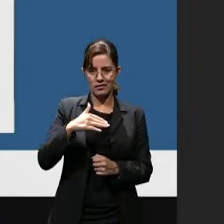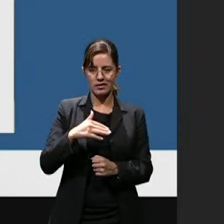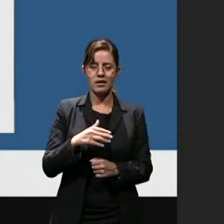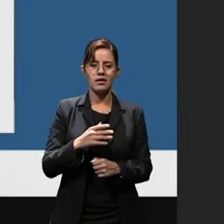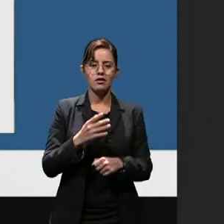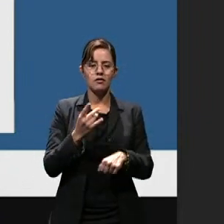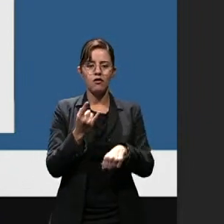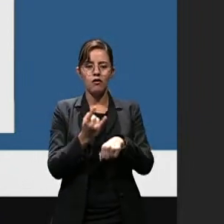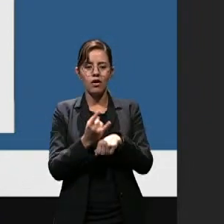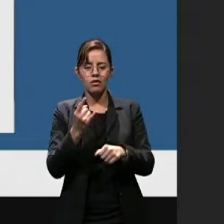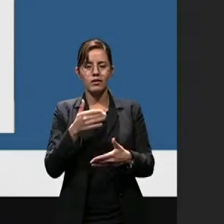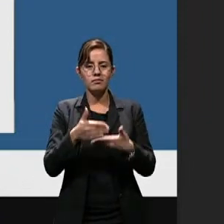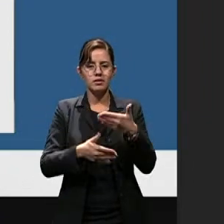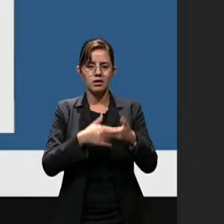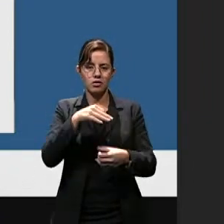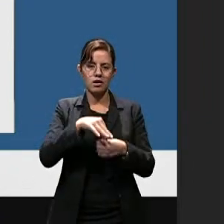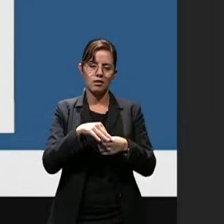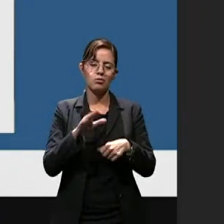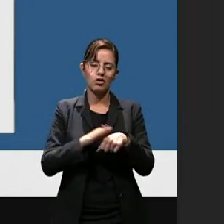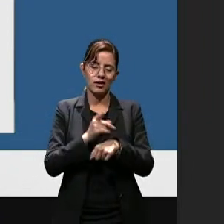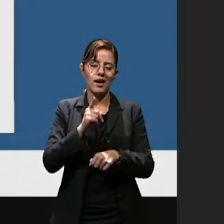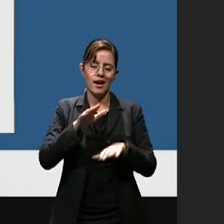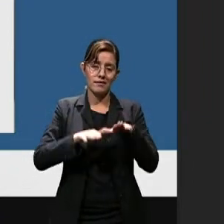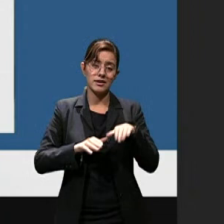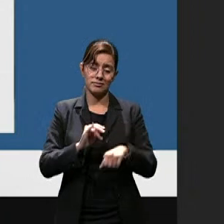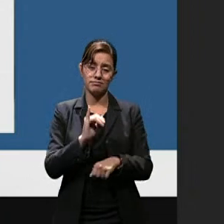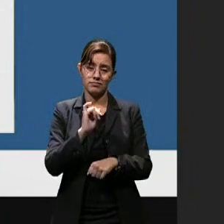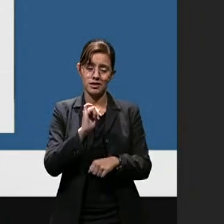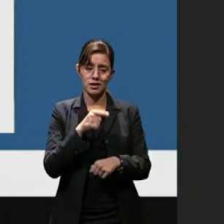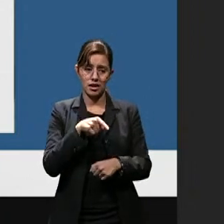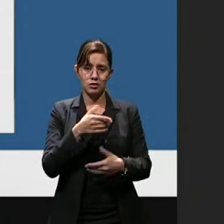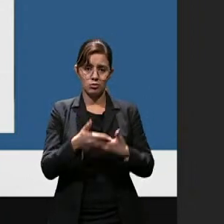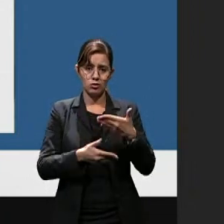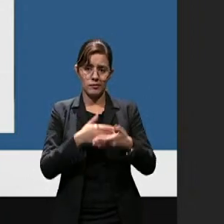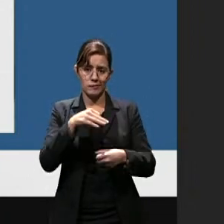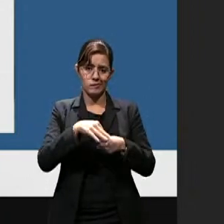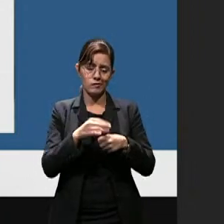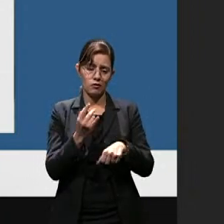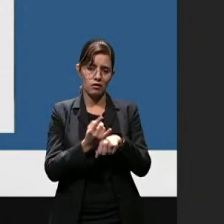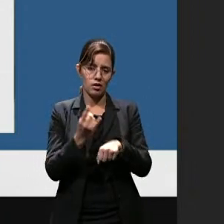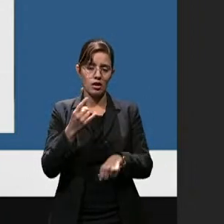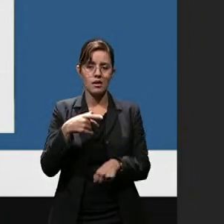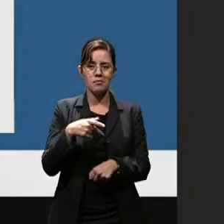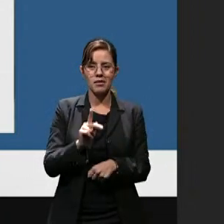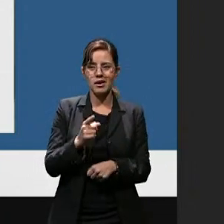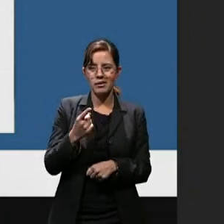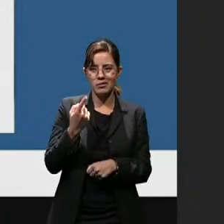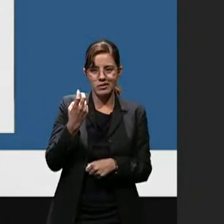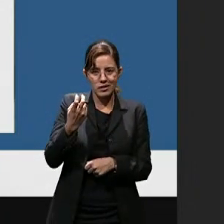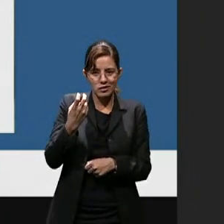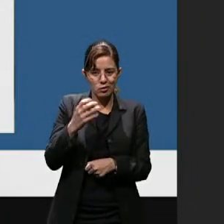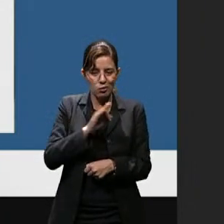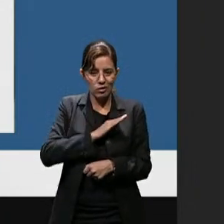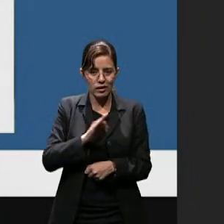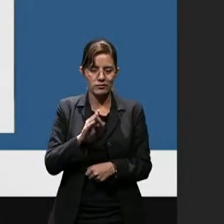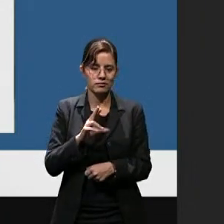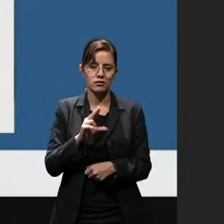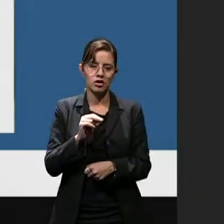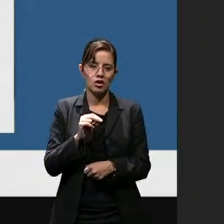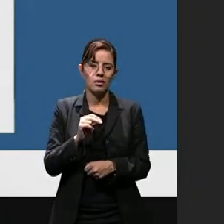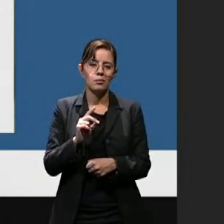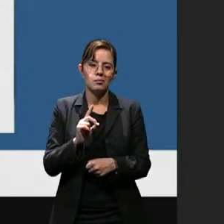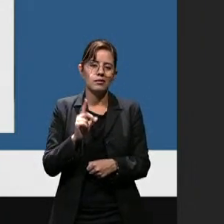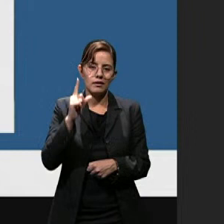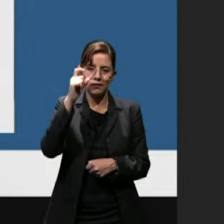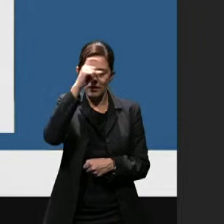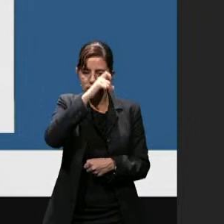very limited. Here are a couple of examples of people voting their deceased mother's ballot. For some reason, it seems to